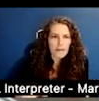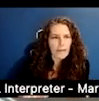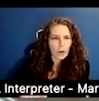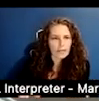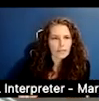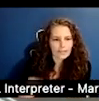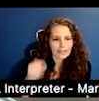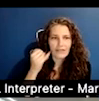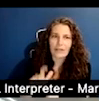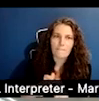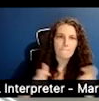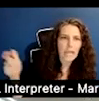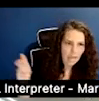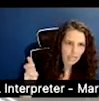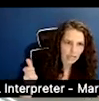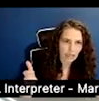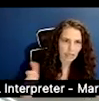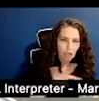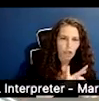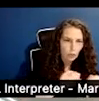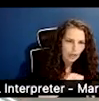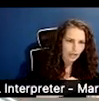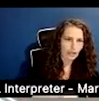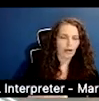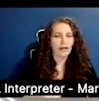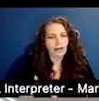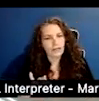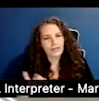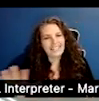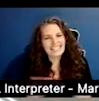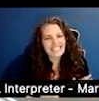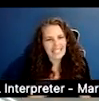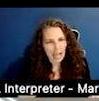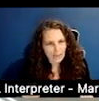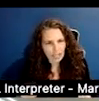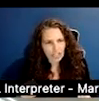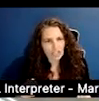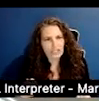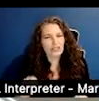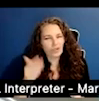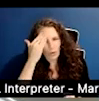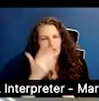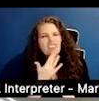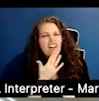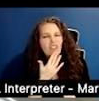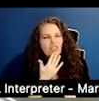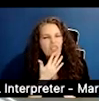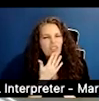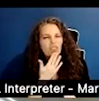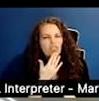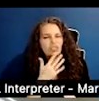earthquake. Or if you're in a damaging earthquake and you are in those areas of warm colors, like if you were in, you know, certain